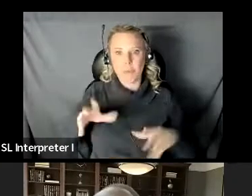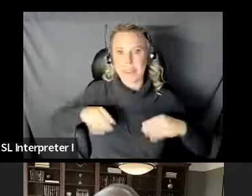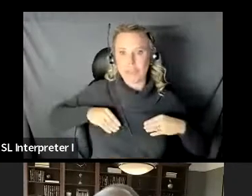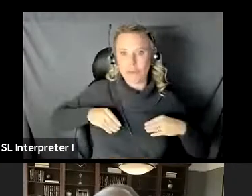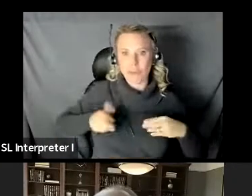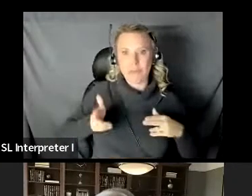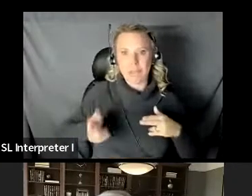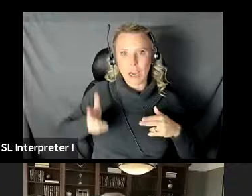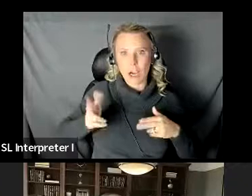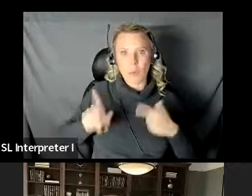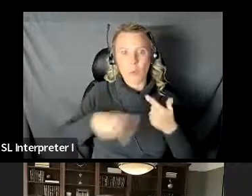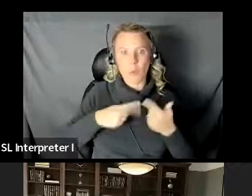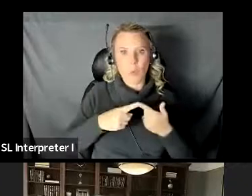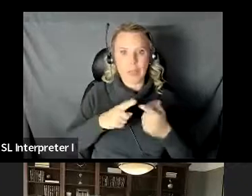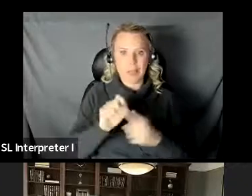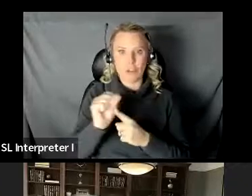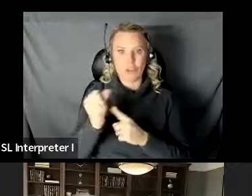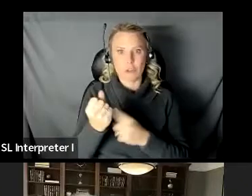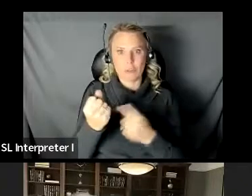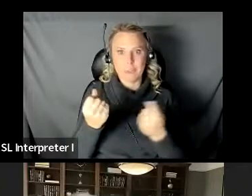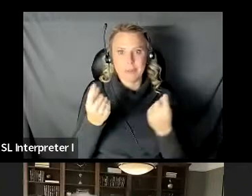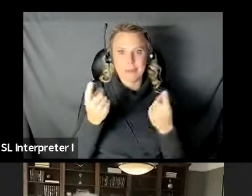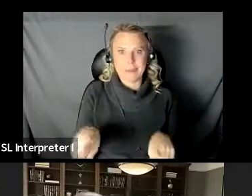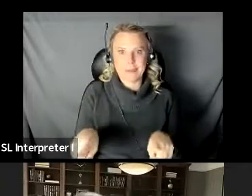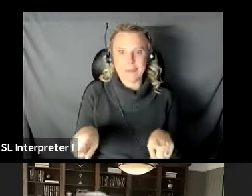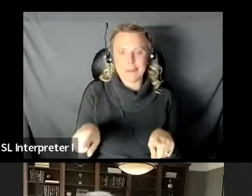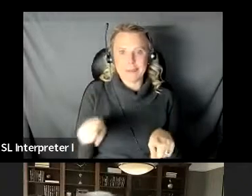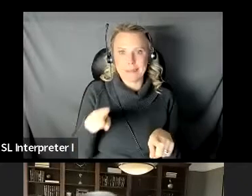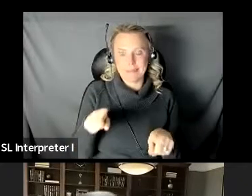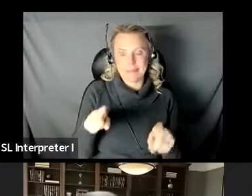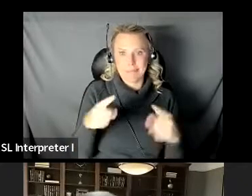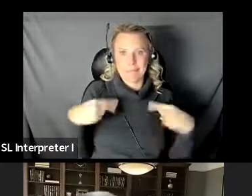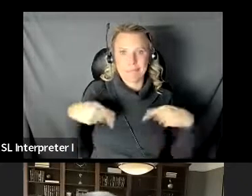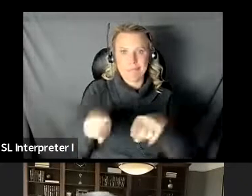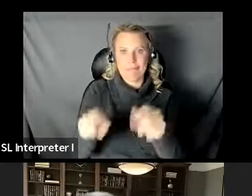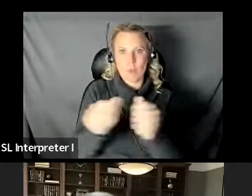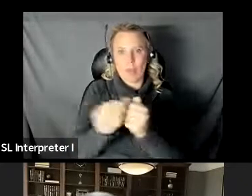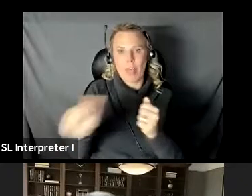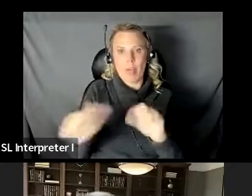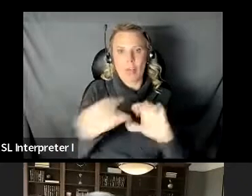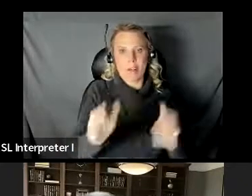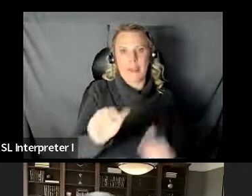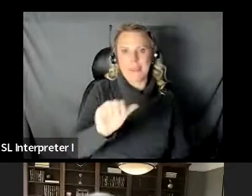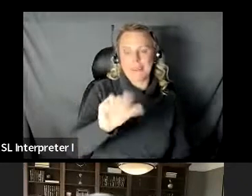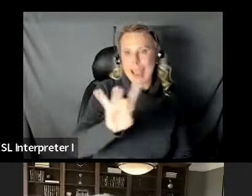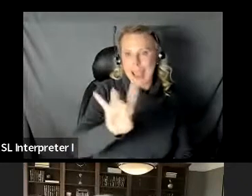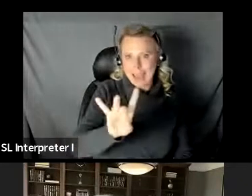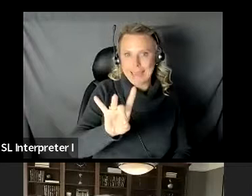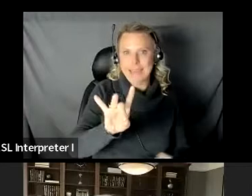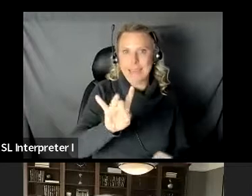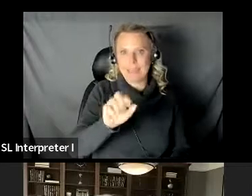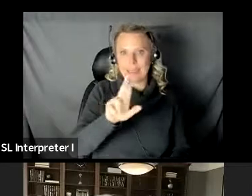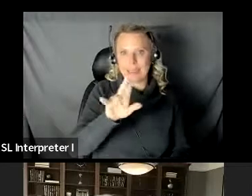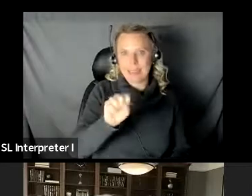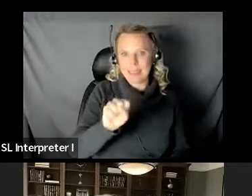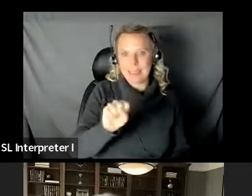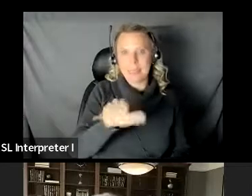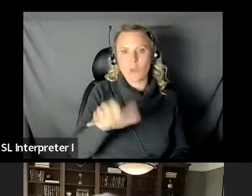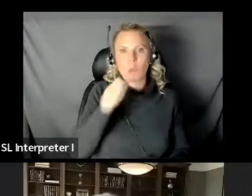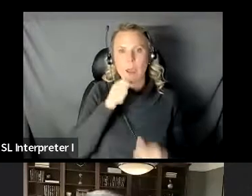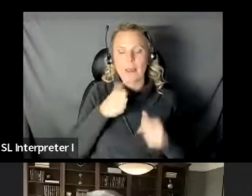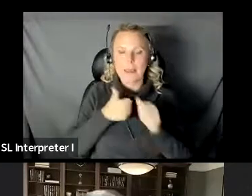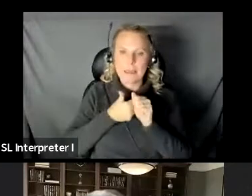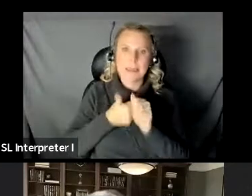when the facts and circumstances dictate, are commensurate with other class 8 felonies, which is why this amendment maintains